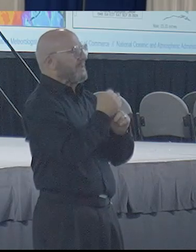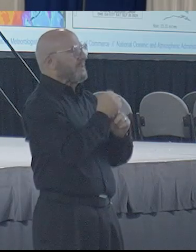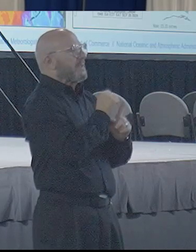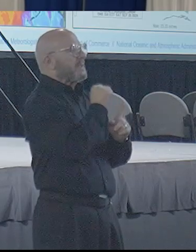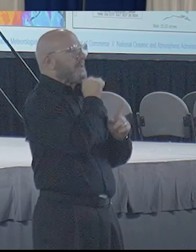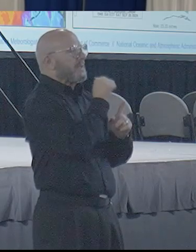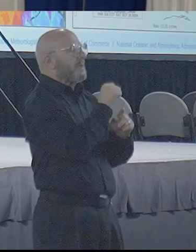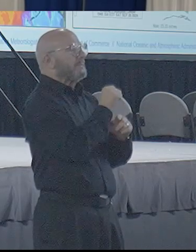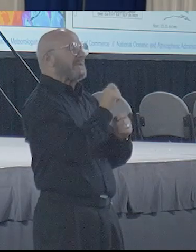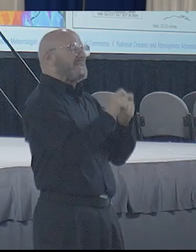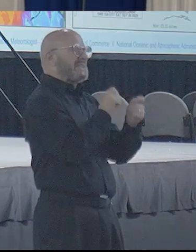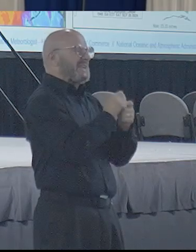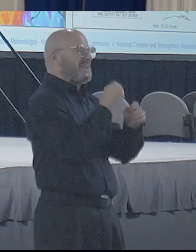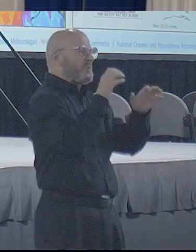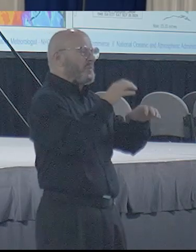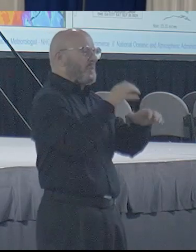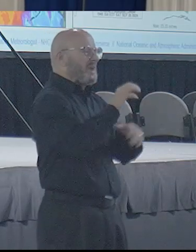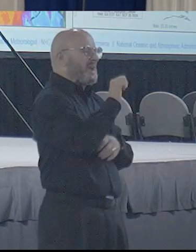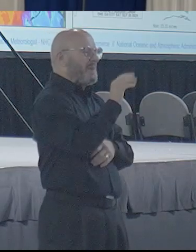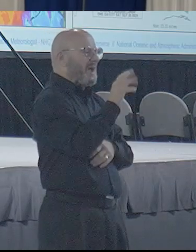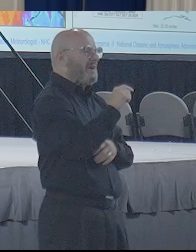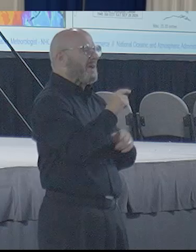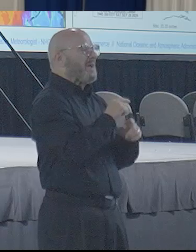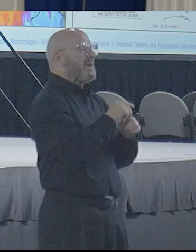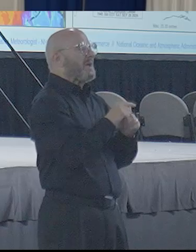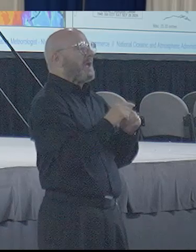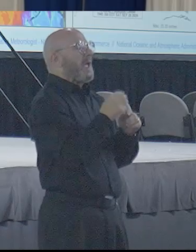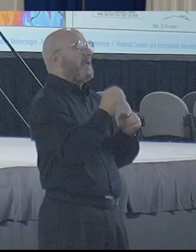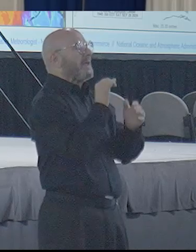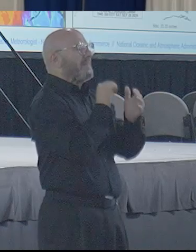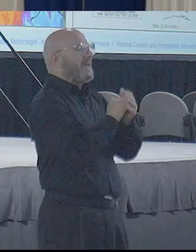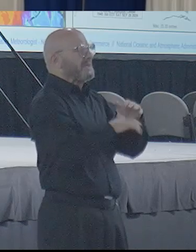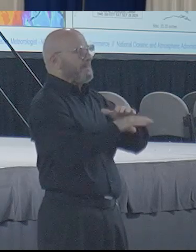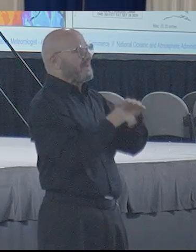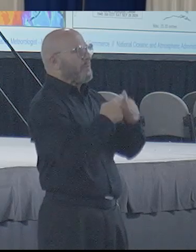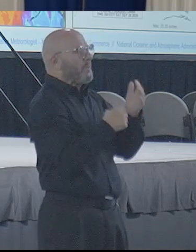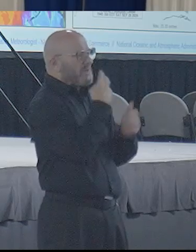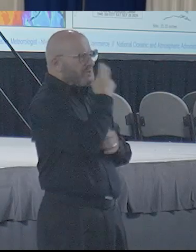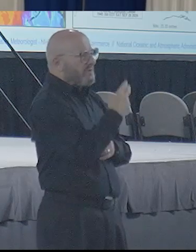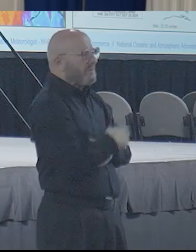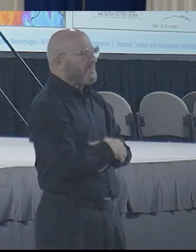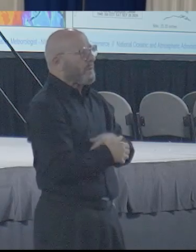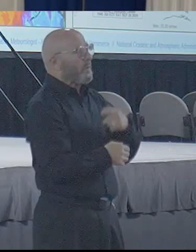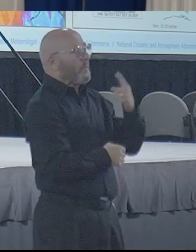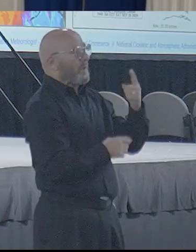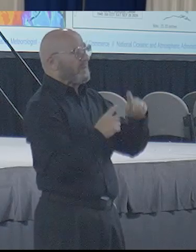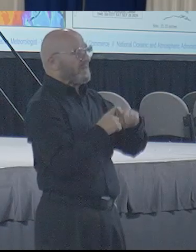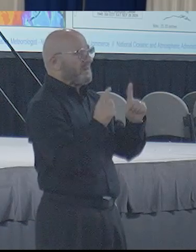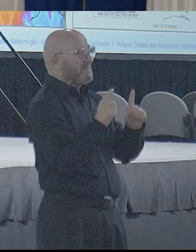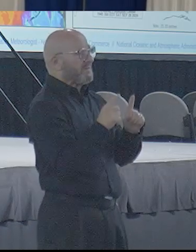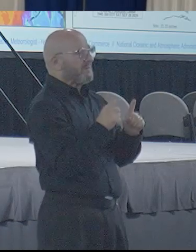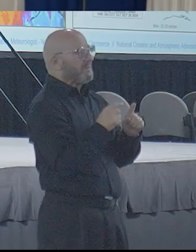but a big area being covered by 15 to 20 inches of rain, and that's basically what we saw. One of the differences here is you're dealing